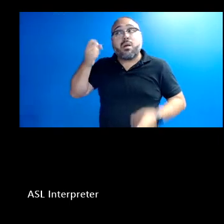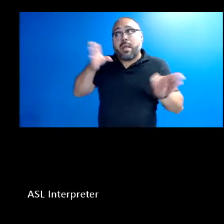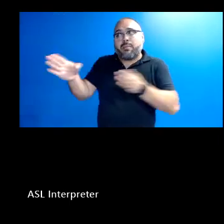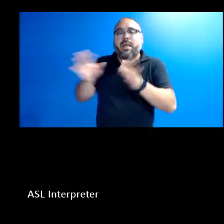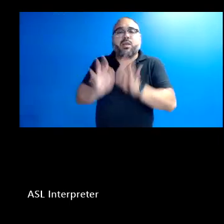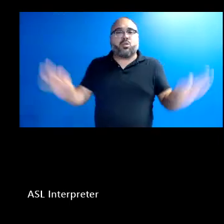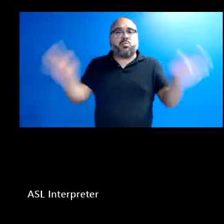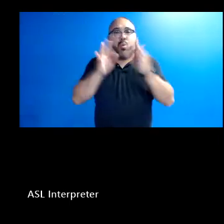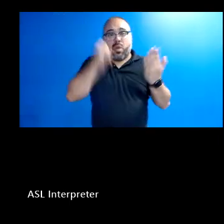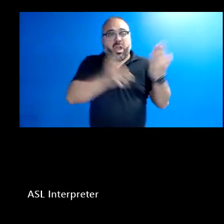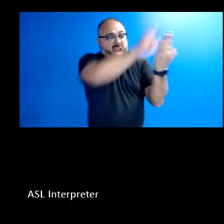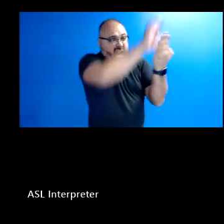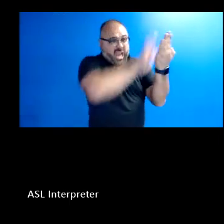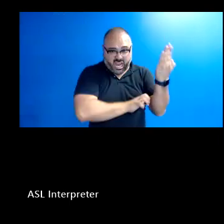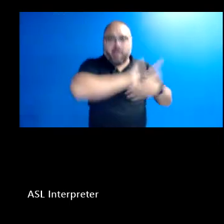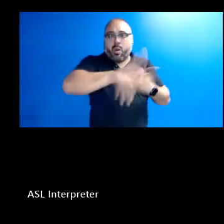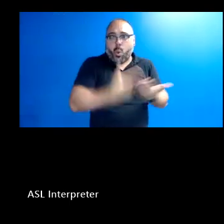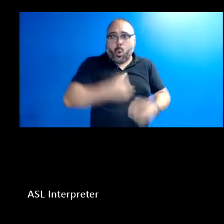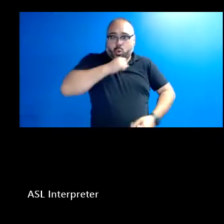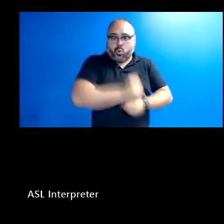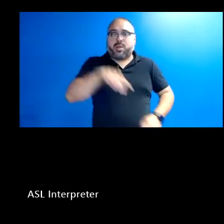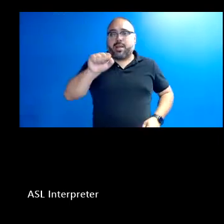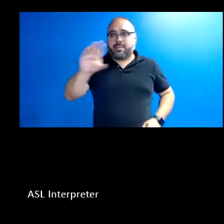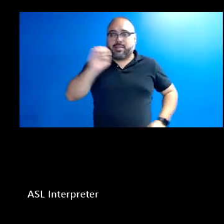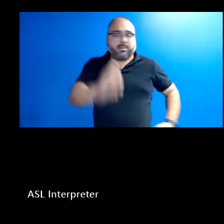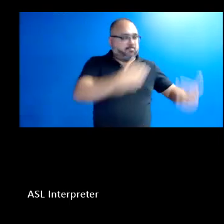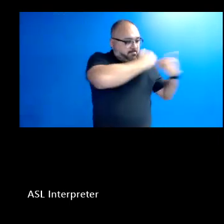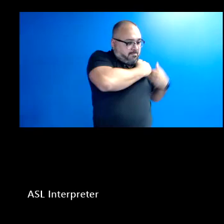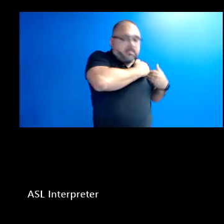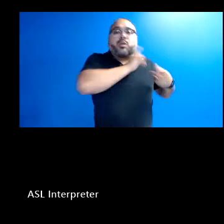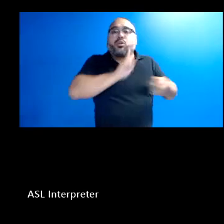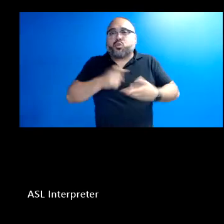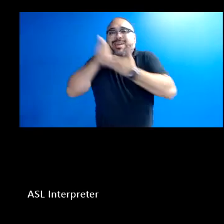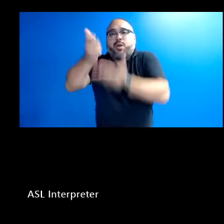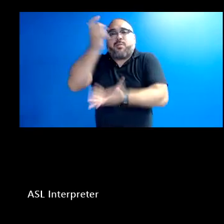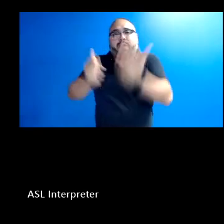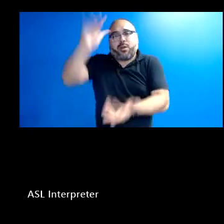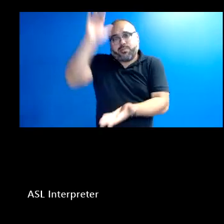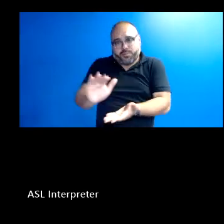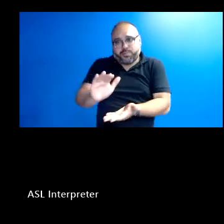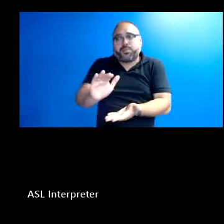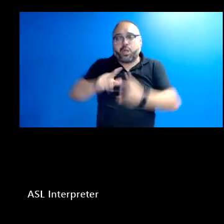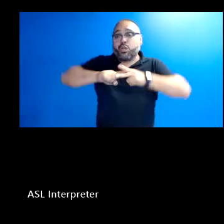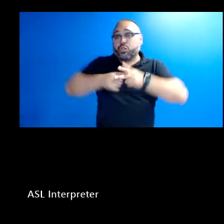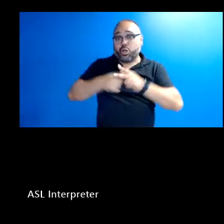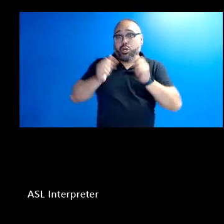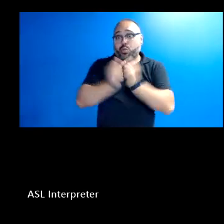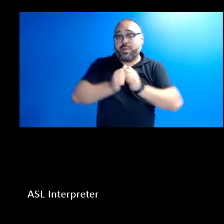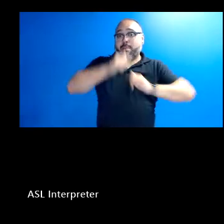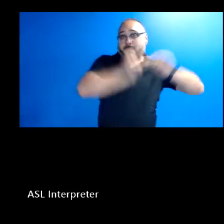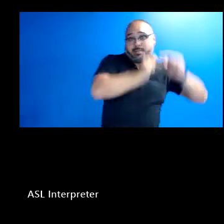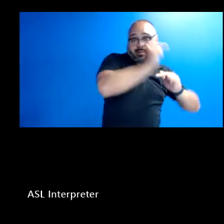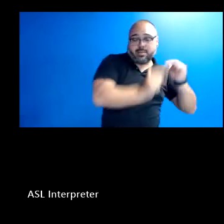work that SCE is going to undertake to reduce the likelihood of wildfires, started with our facilities, and also